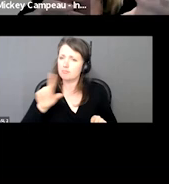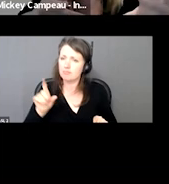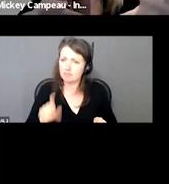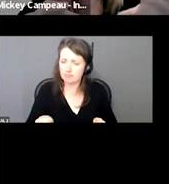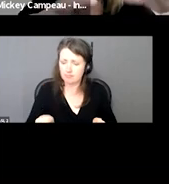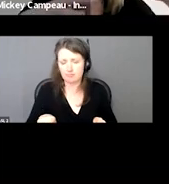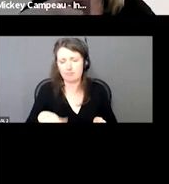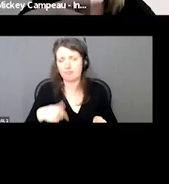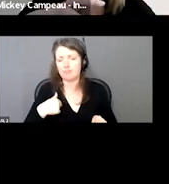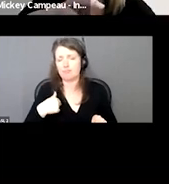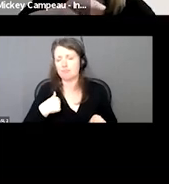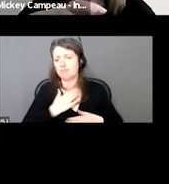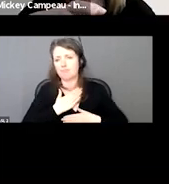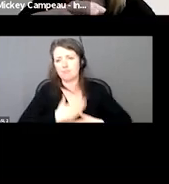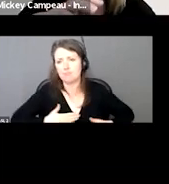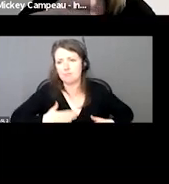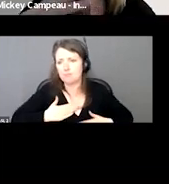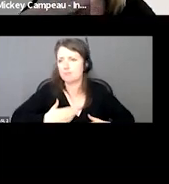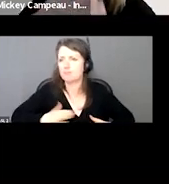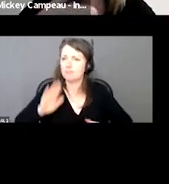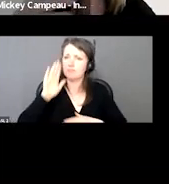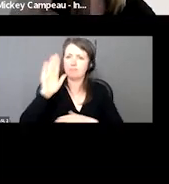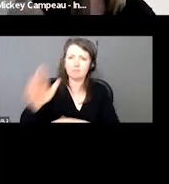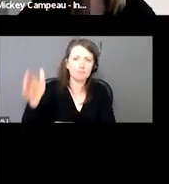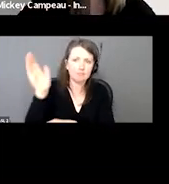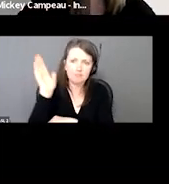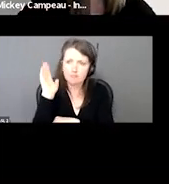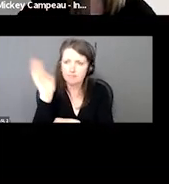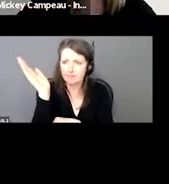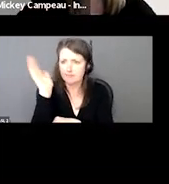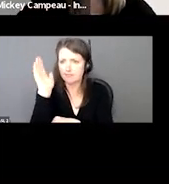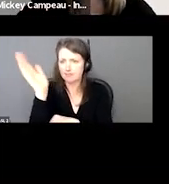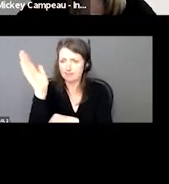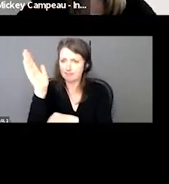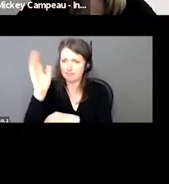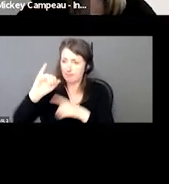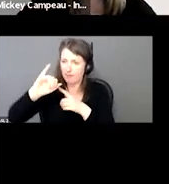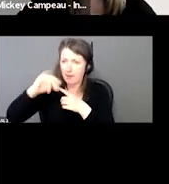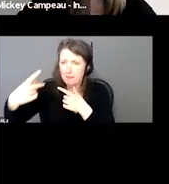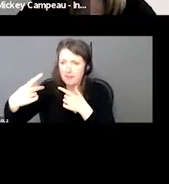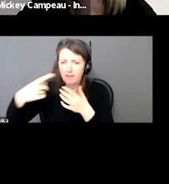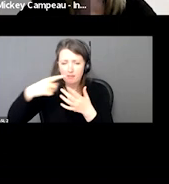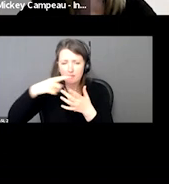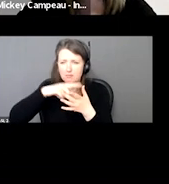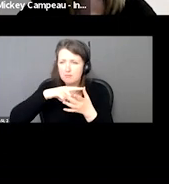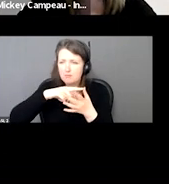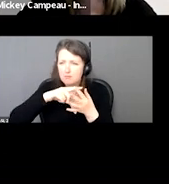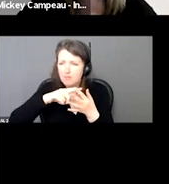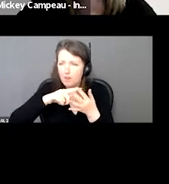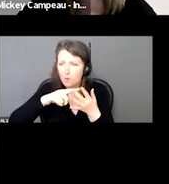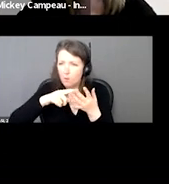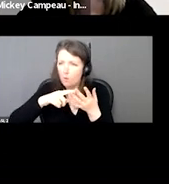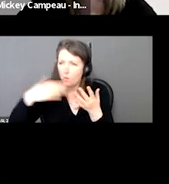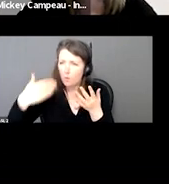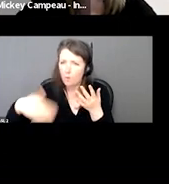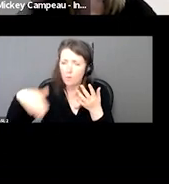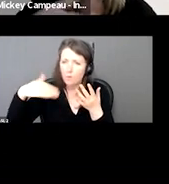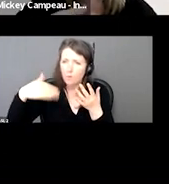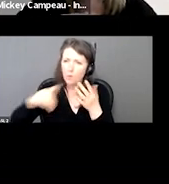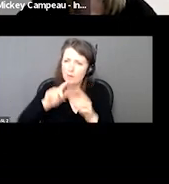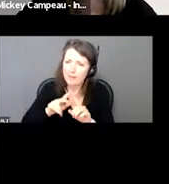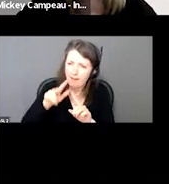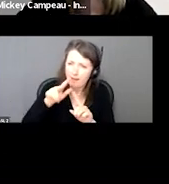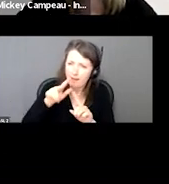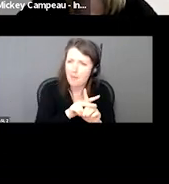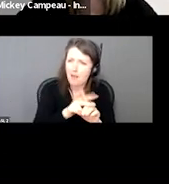you kind of could speak to IP in a way that spoke to so many different kinds of learners. So I guess that's the